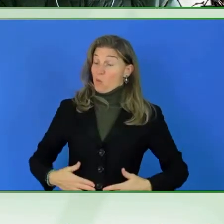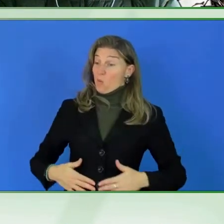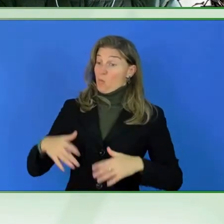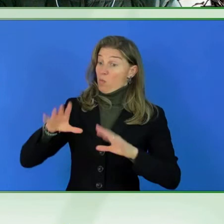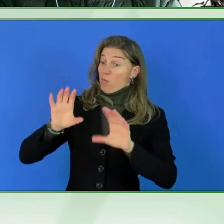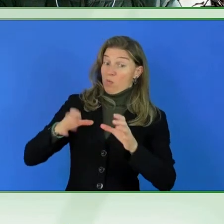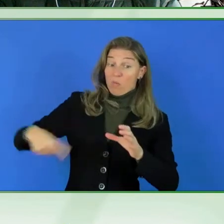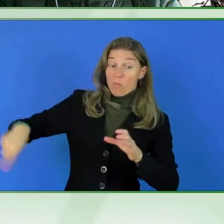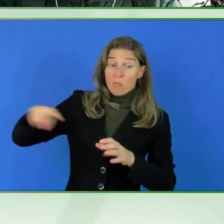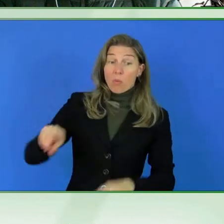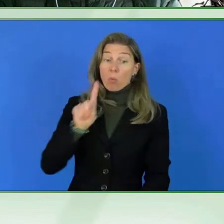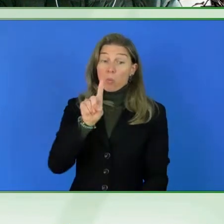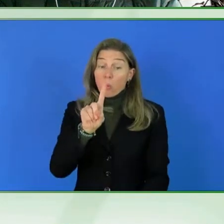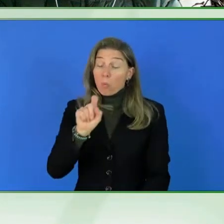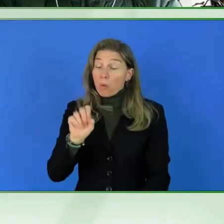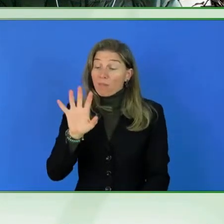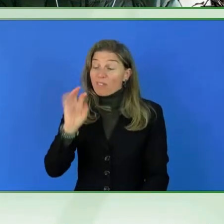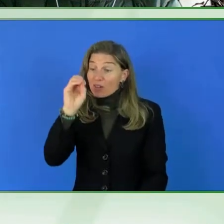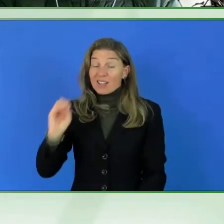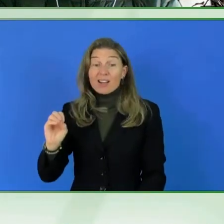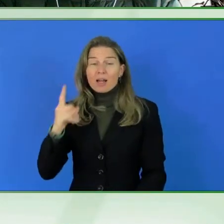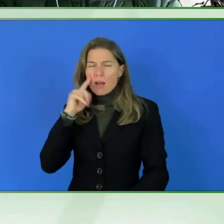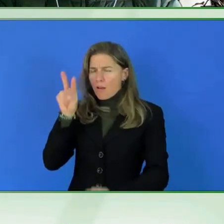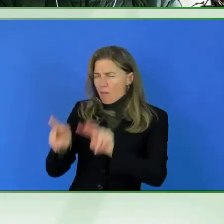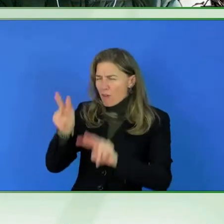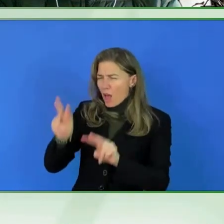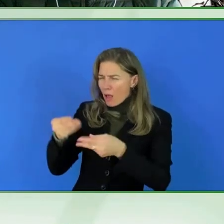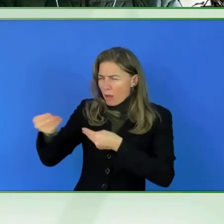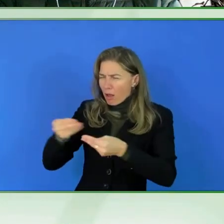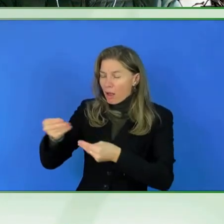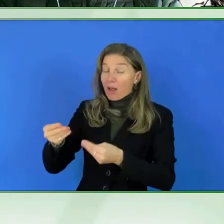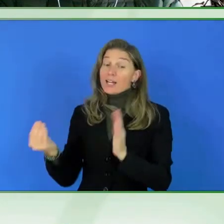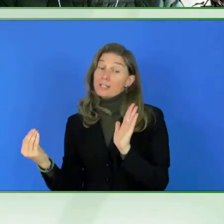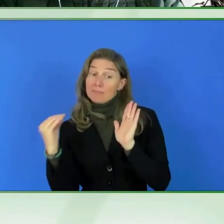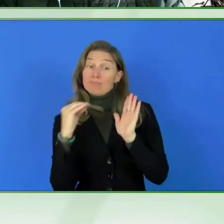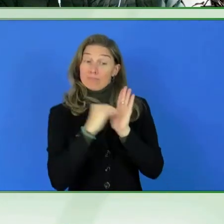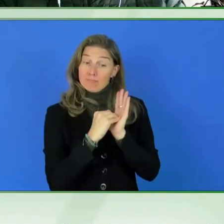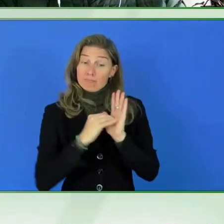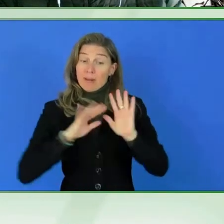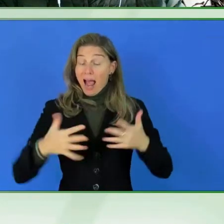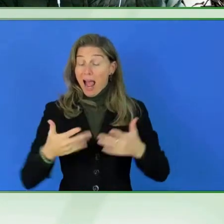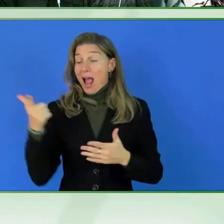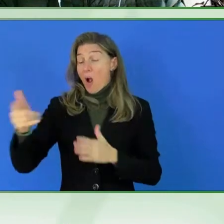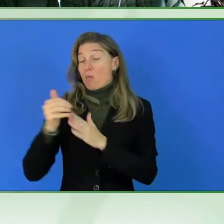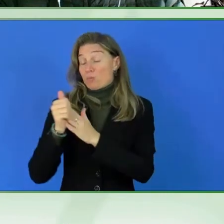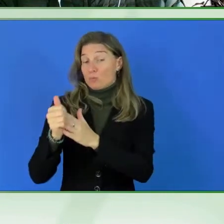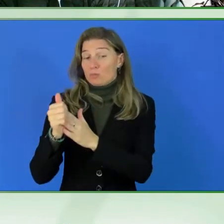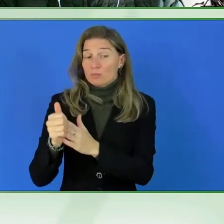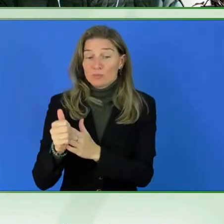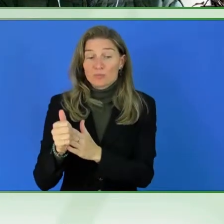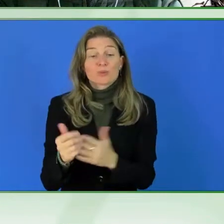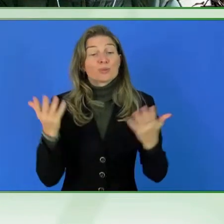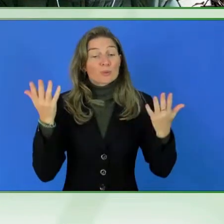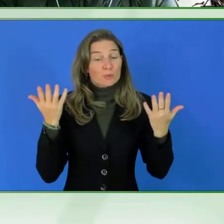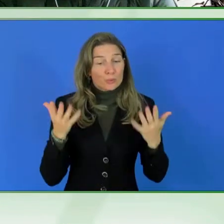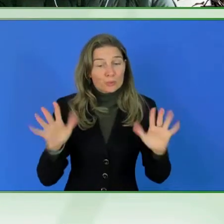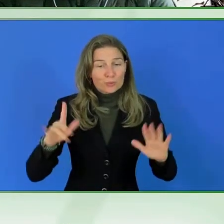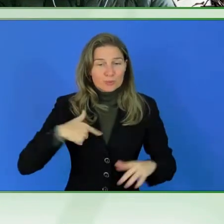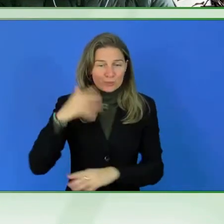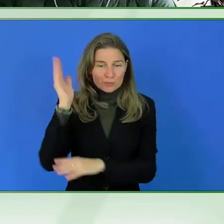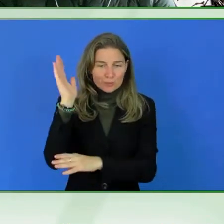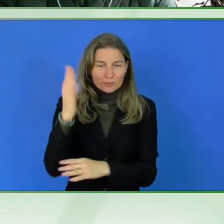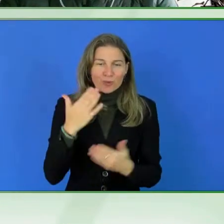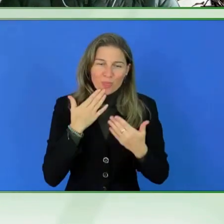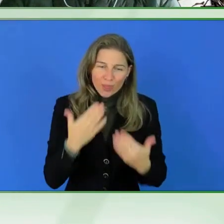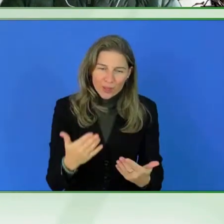evaluation. So I think that's all of my sharing. Thanks, everybody. Thank you